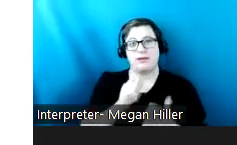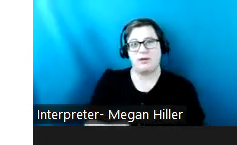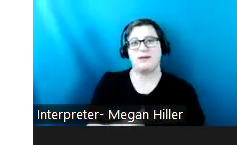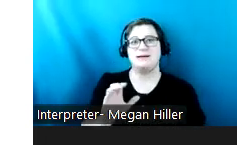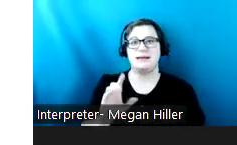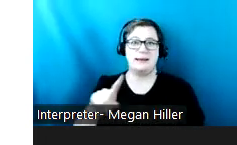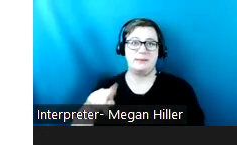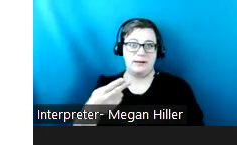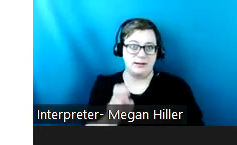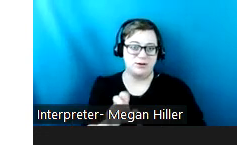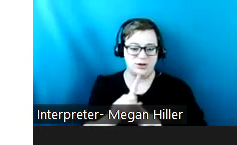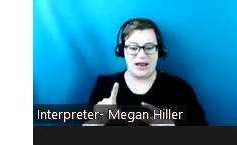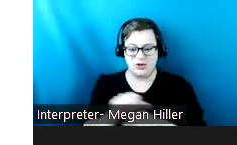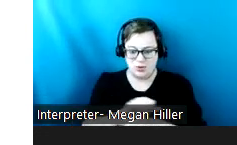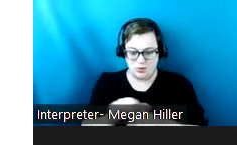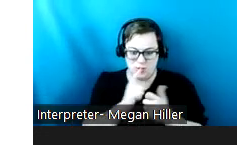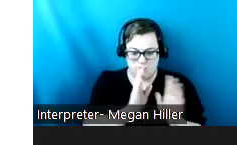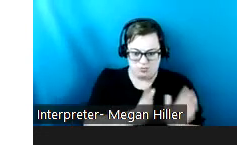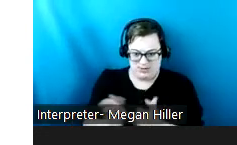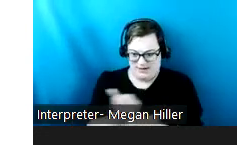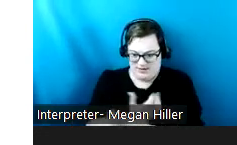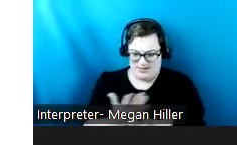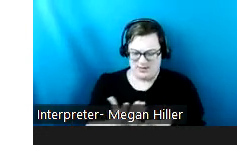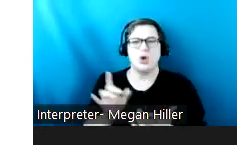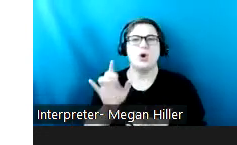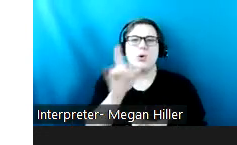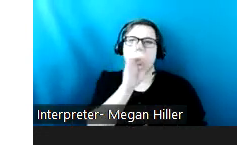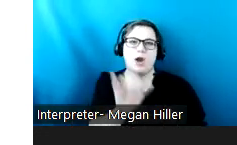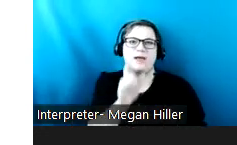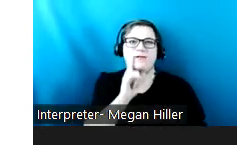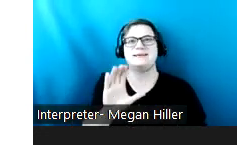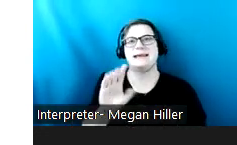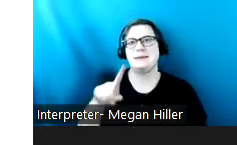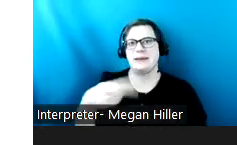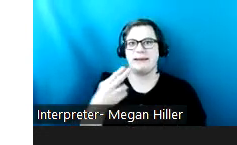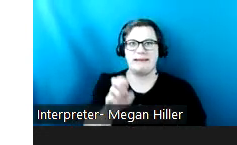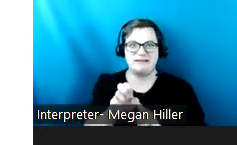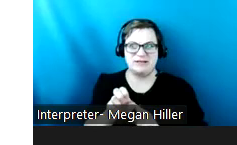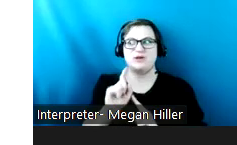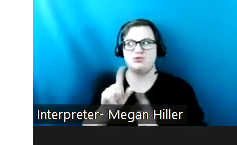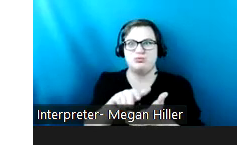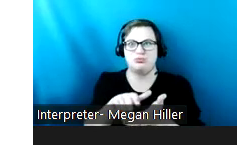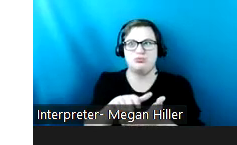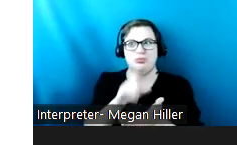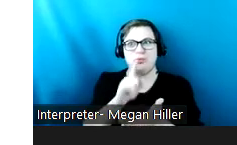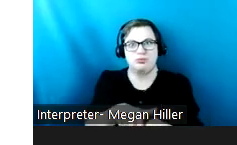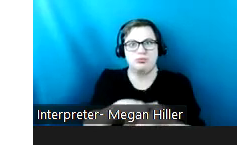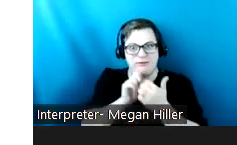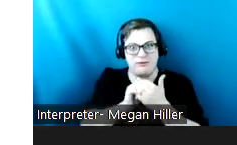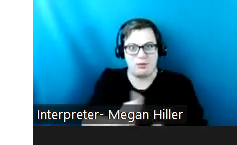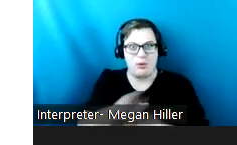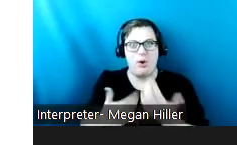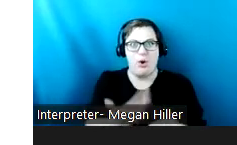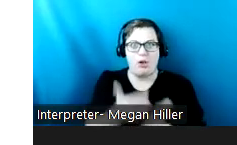working internally to get those things in order, what does it look like for CDPHE to be enforcing their regulations where they